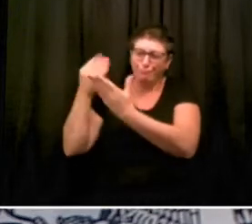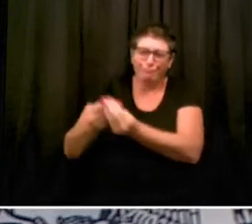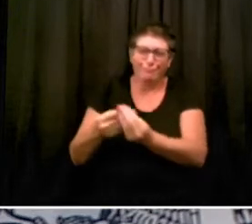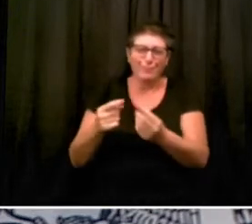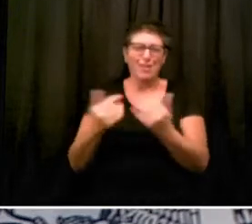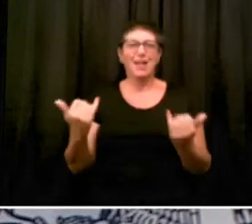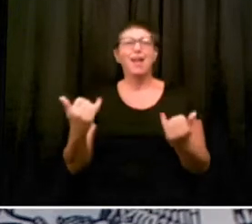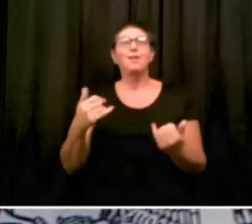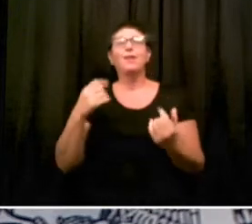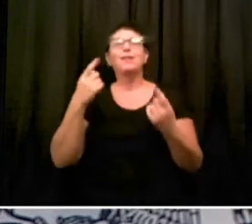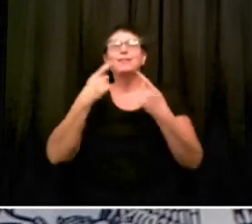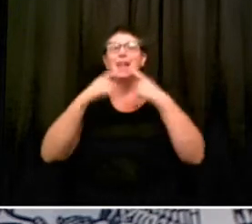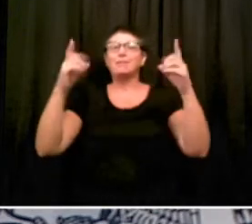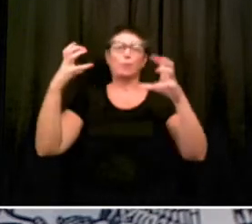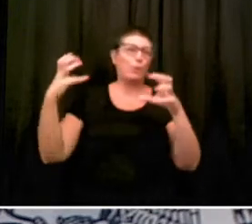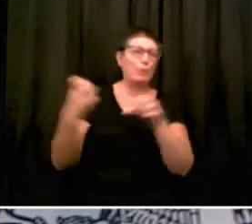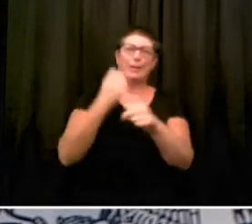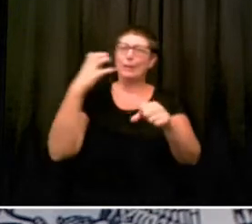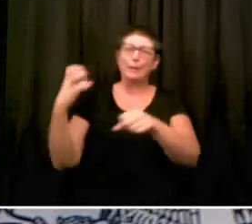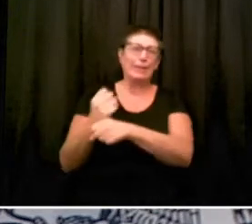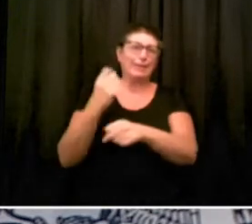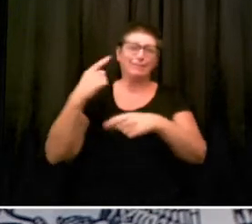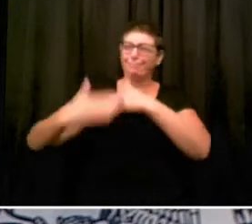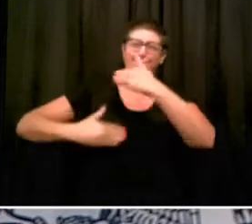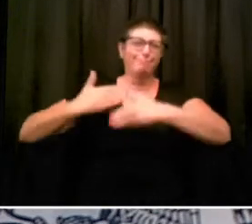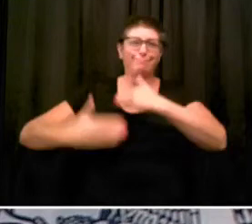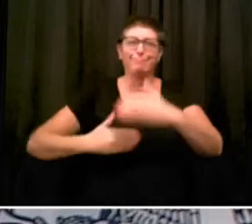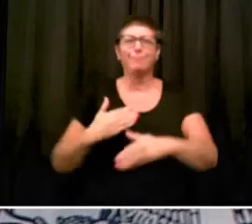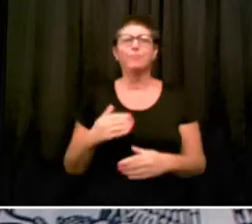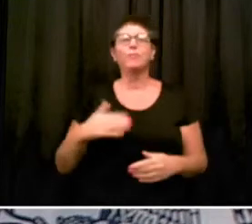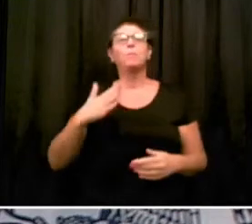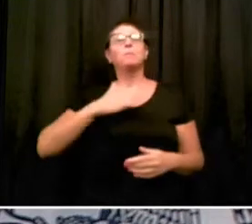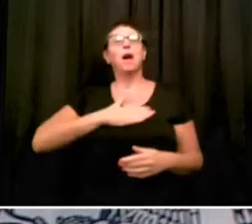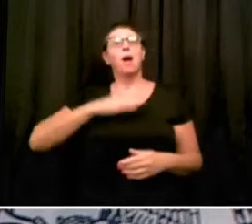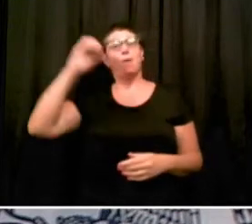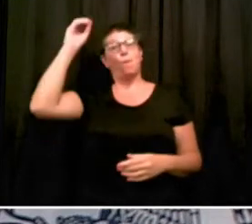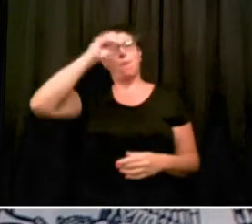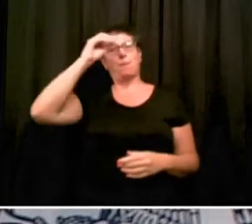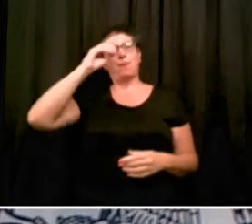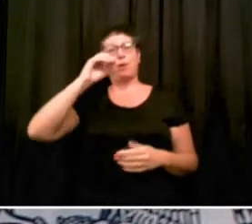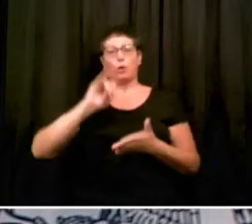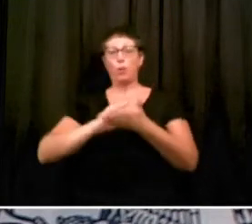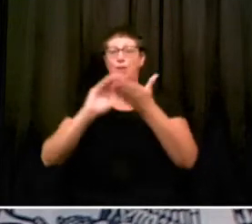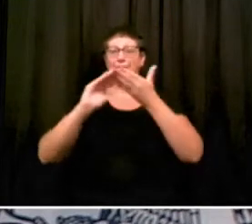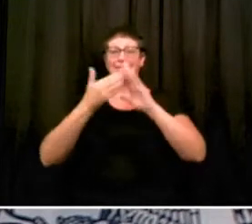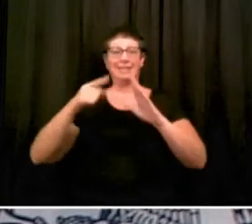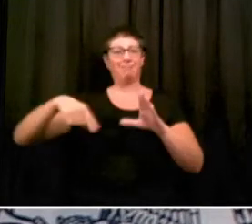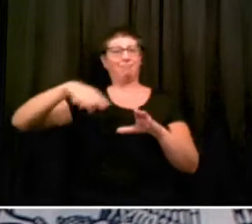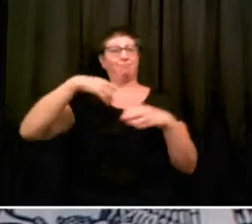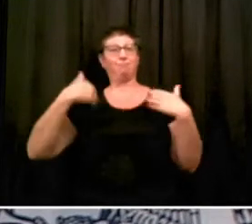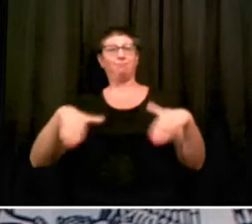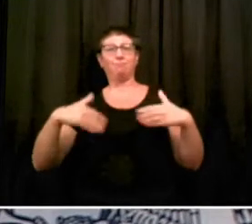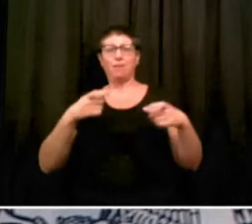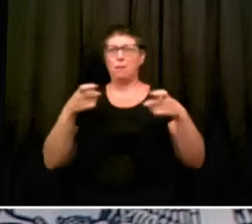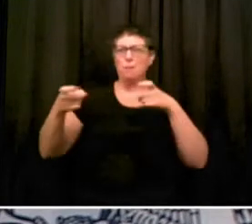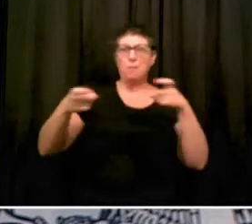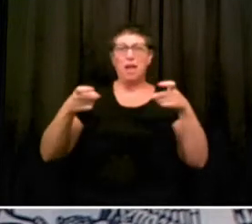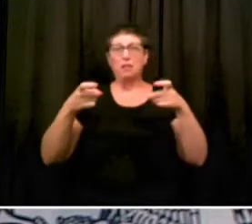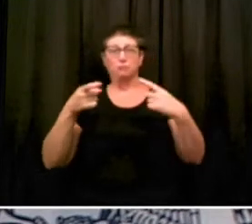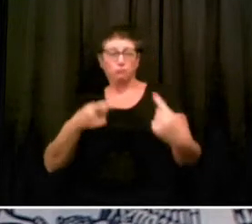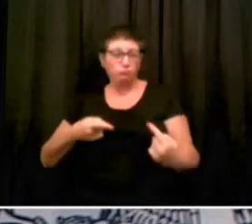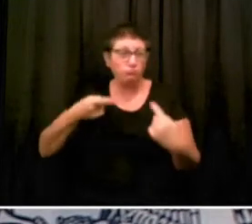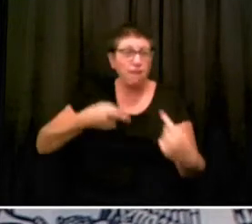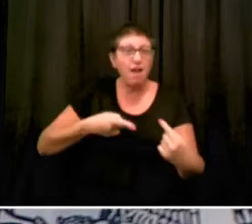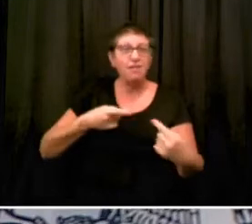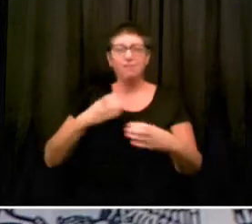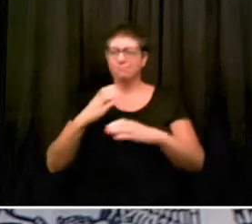crisis than New York City. And there's few places in the world that handle change better than New York City. We are always ready to